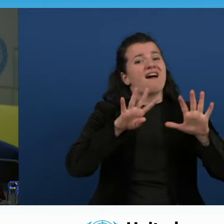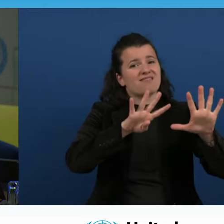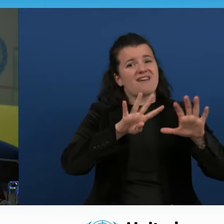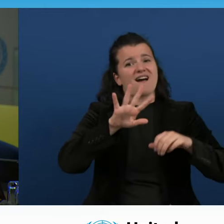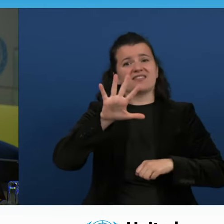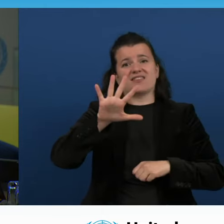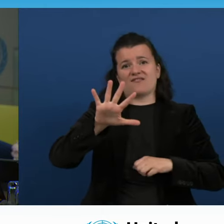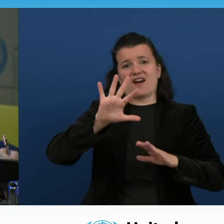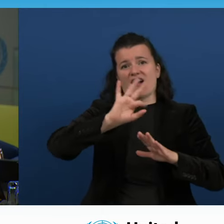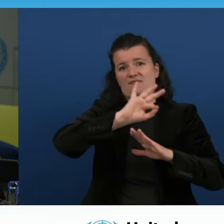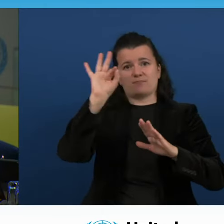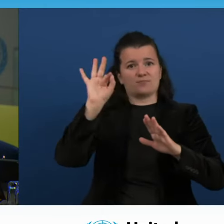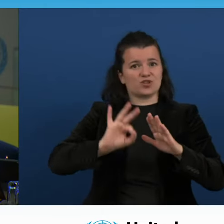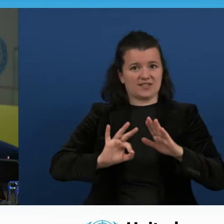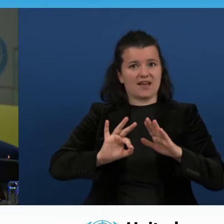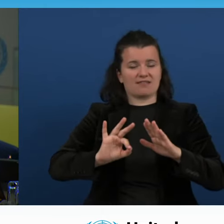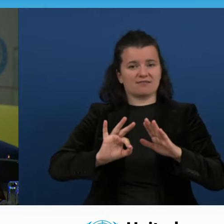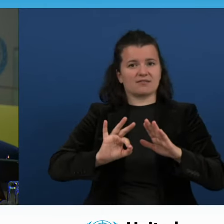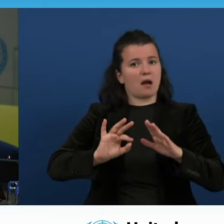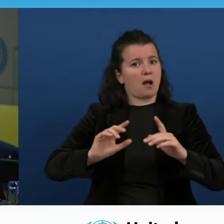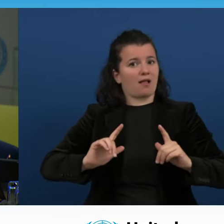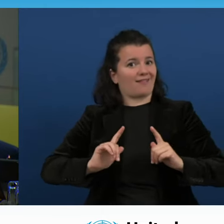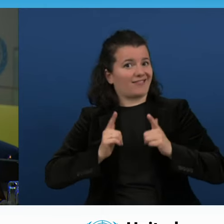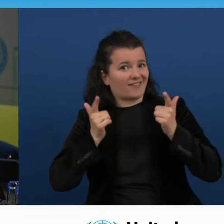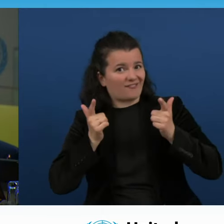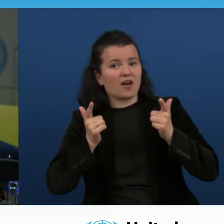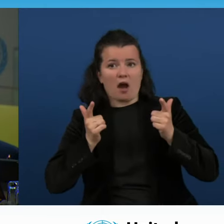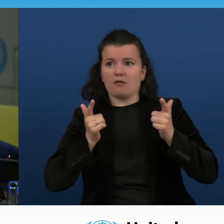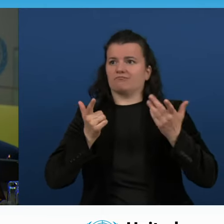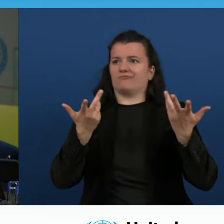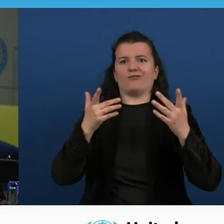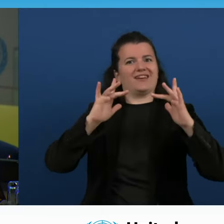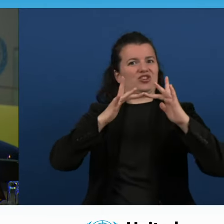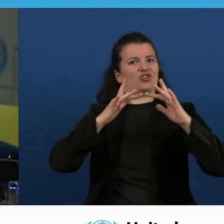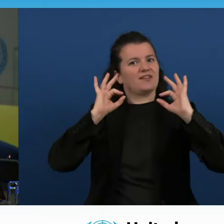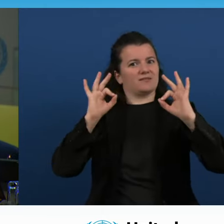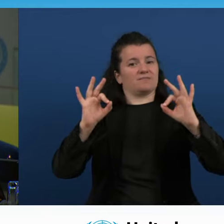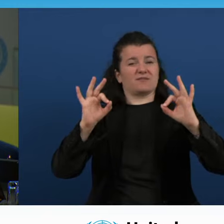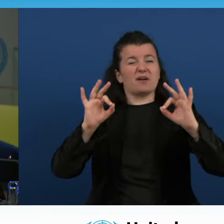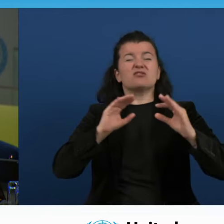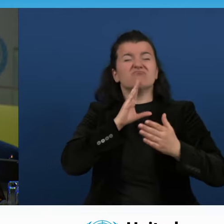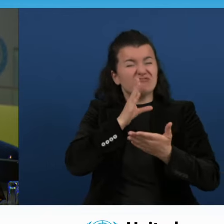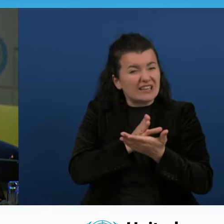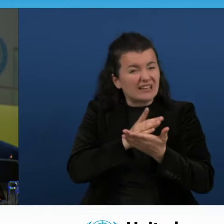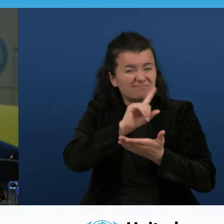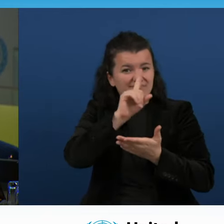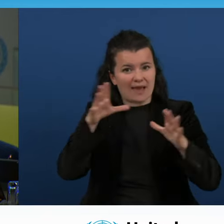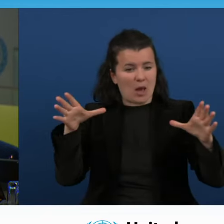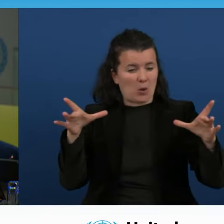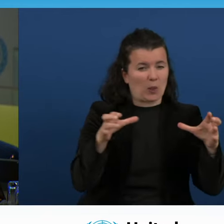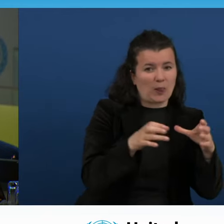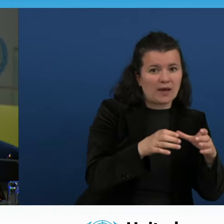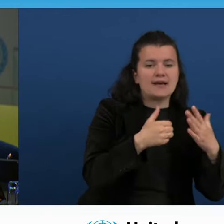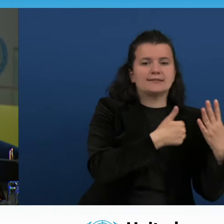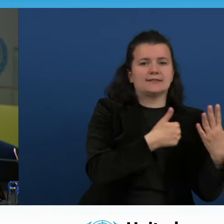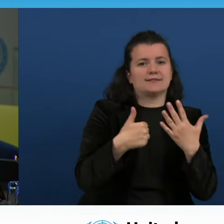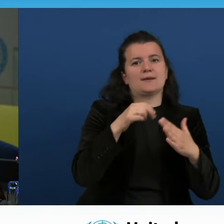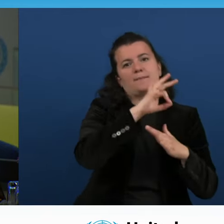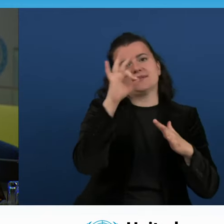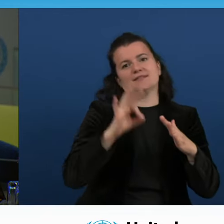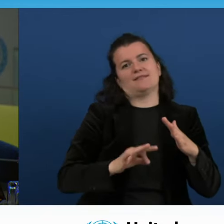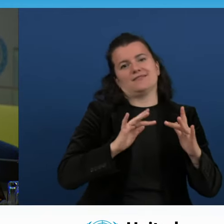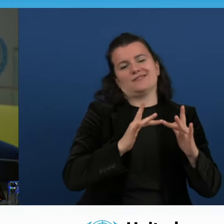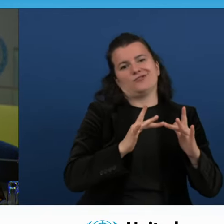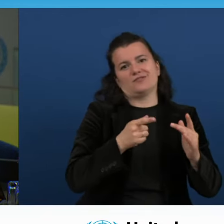should be access to internet, only 66% of us actually do have this access. You know, it's very critical to work together through